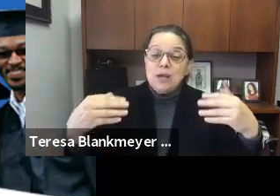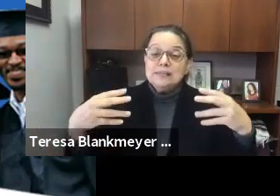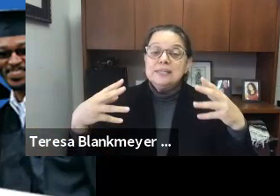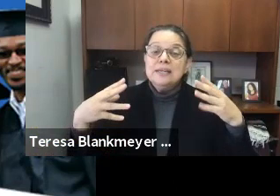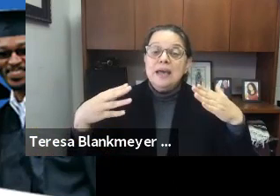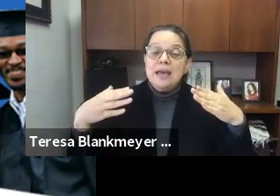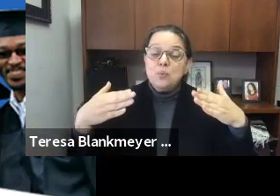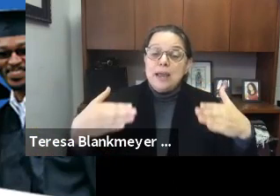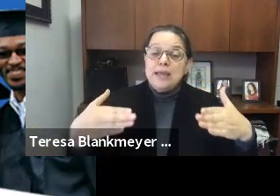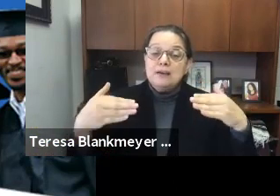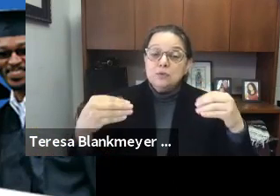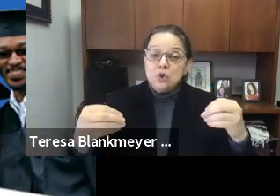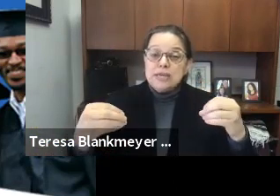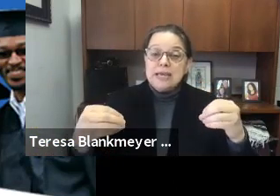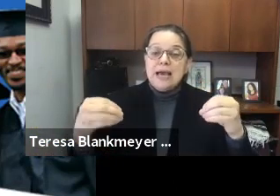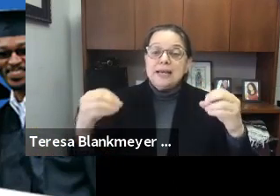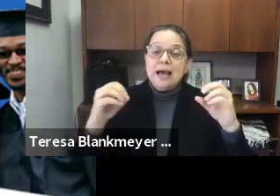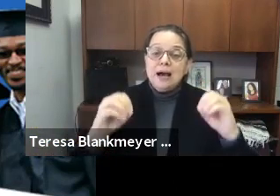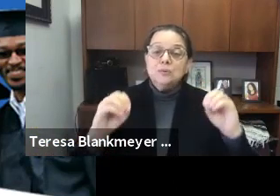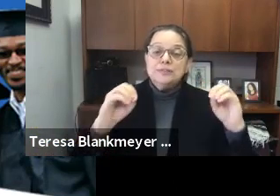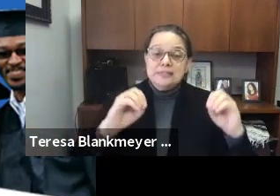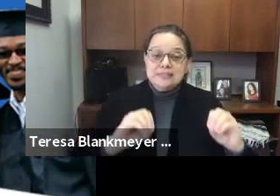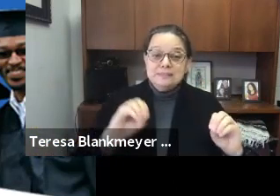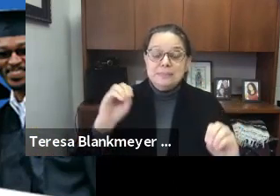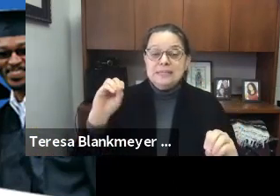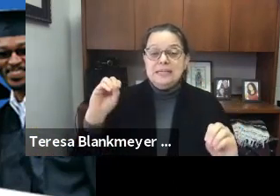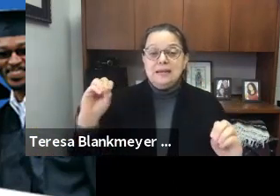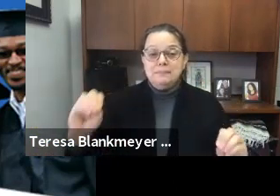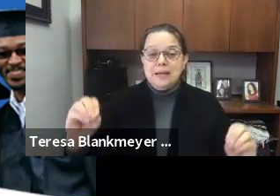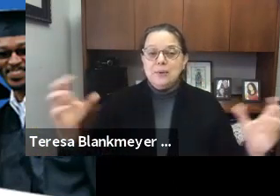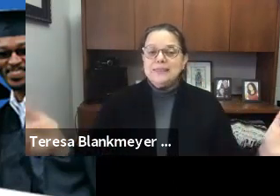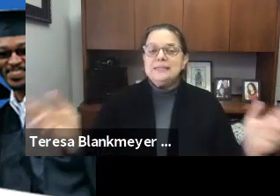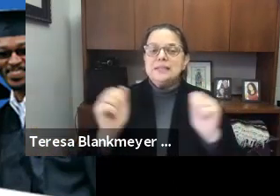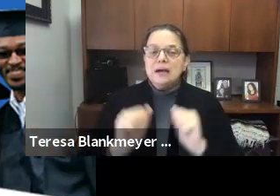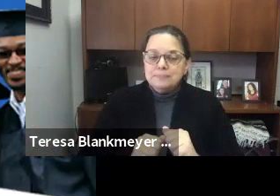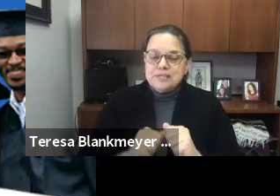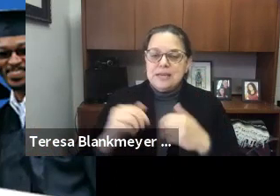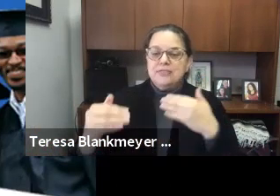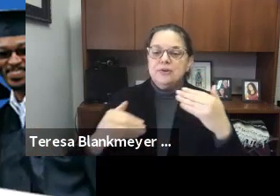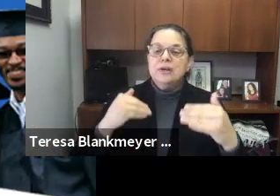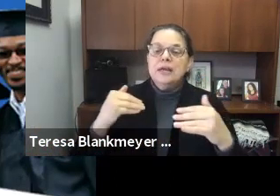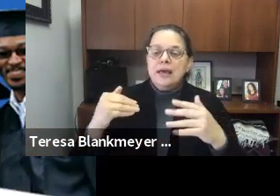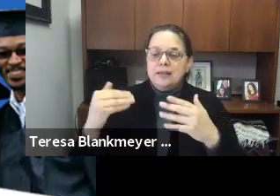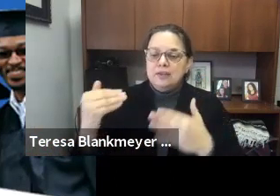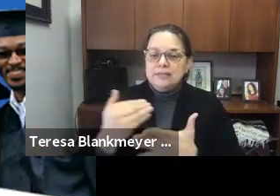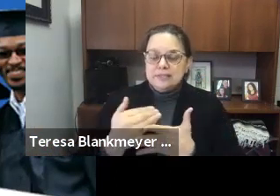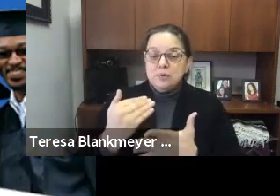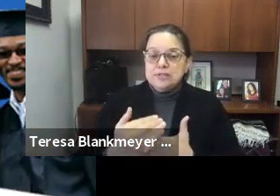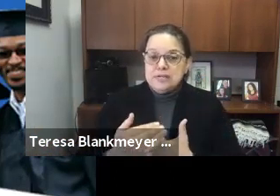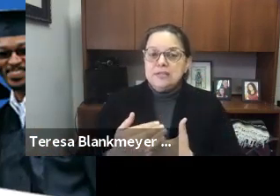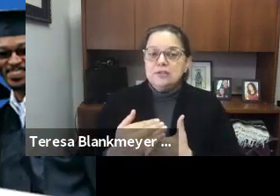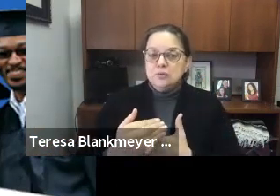this was a way of looking at how disability and bioethics come together. And there